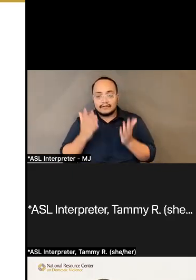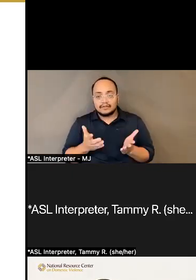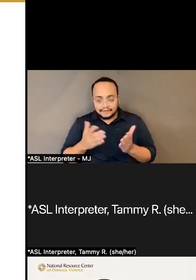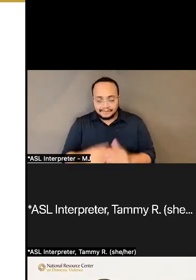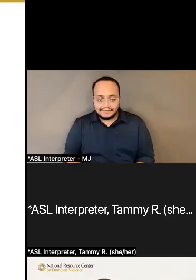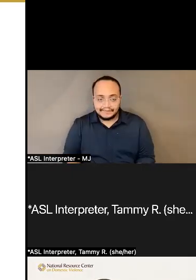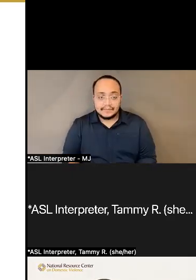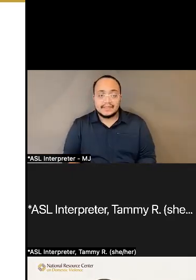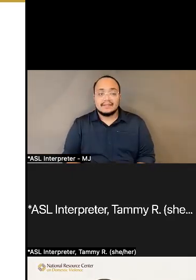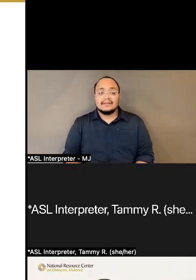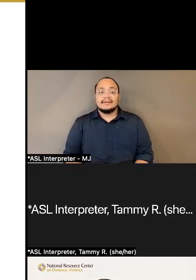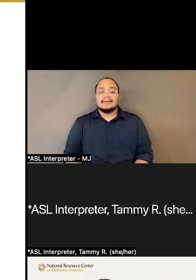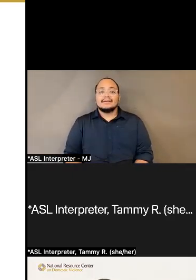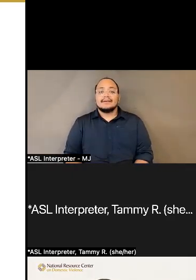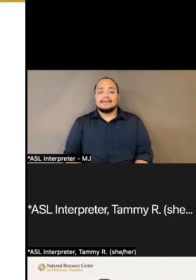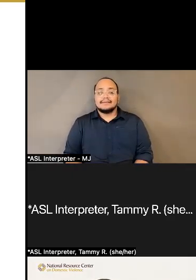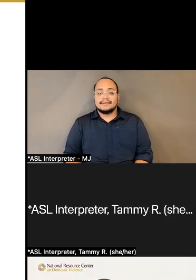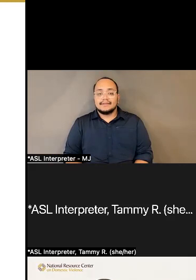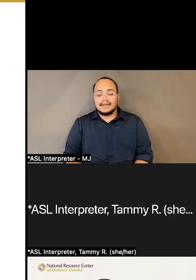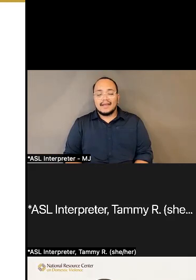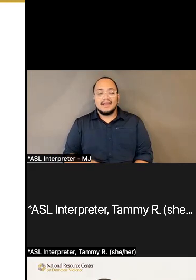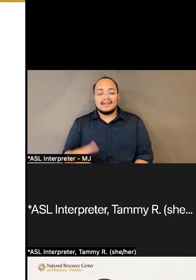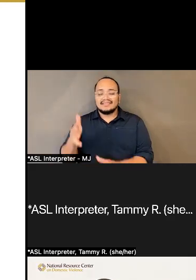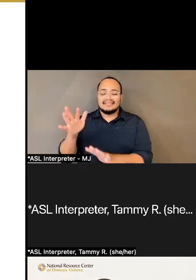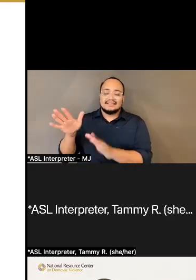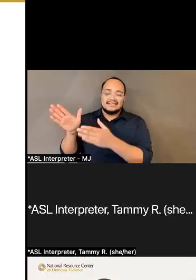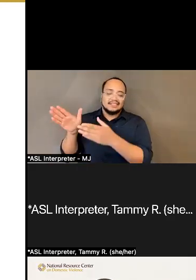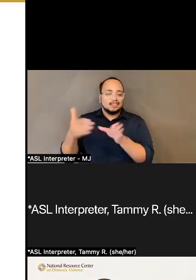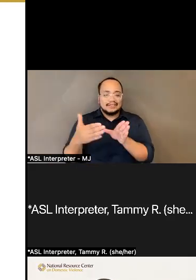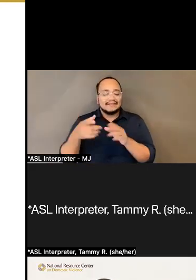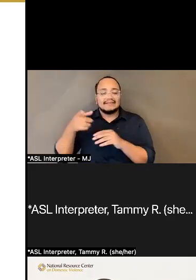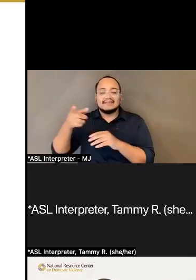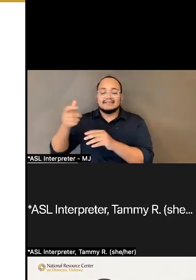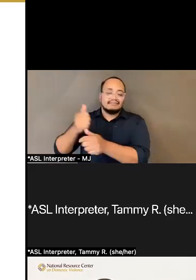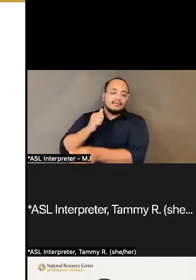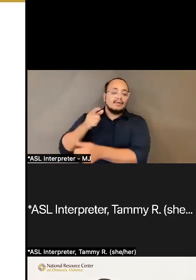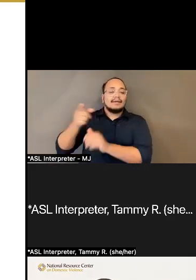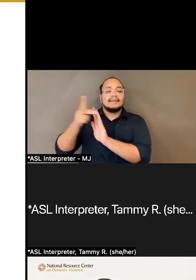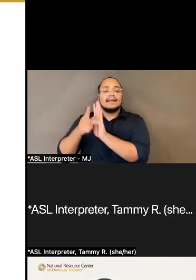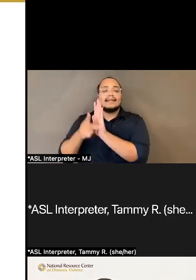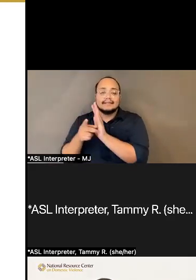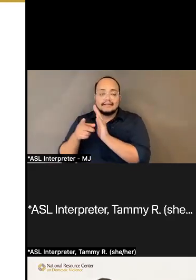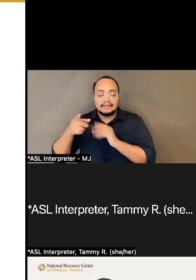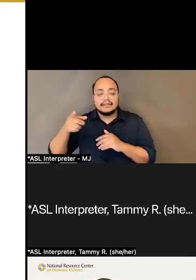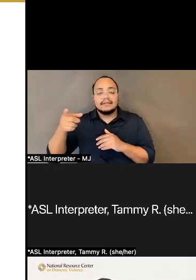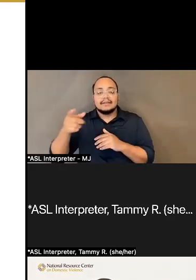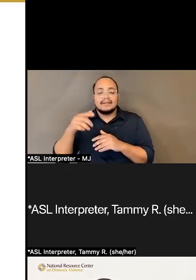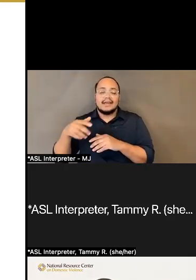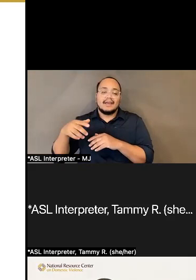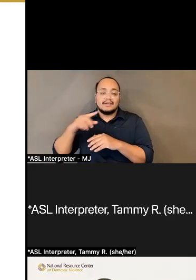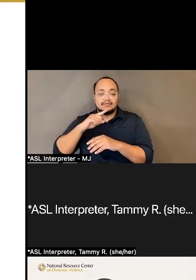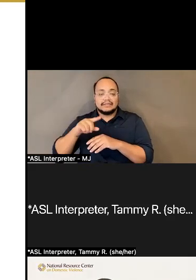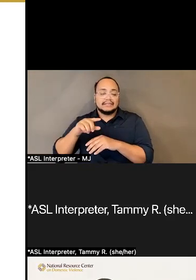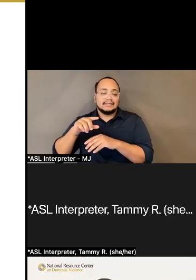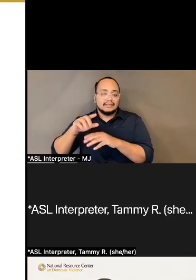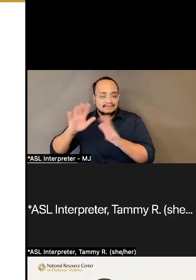shift away from policy making that reinforces racist, oppressive, and carceral